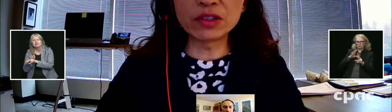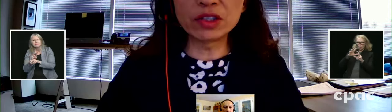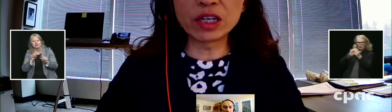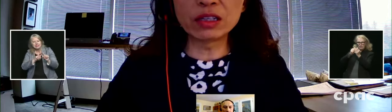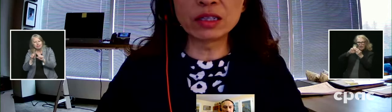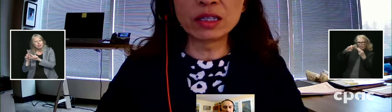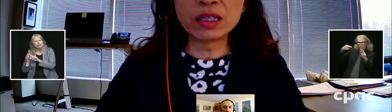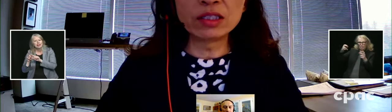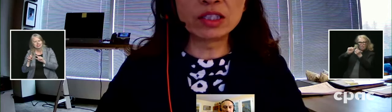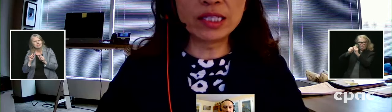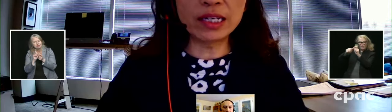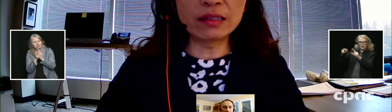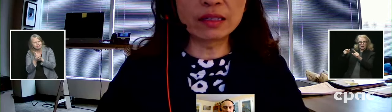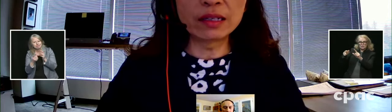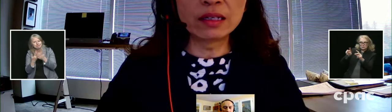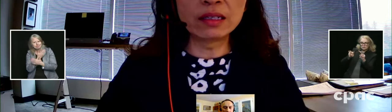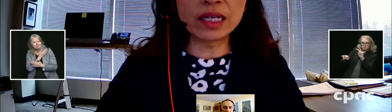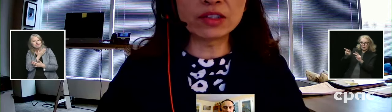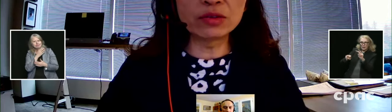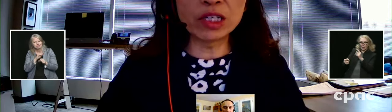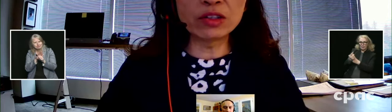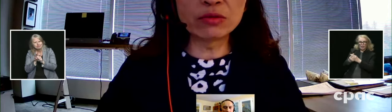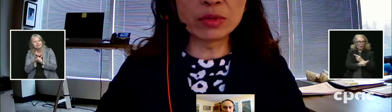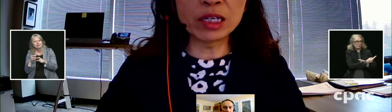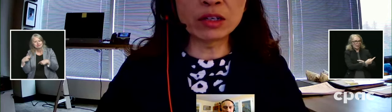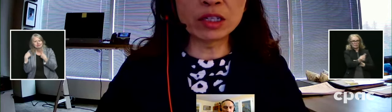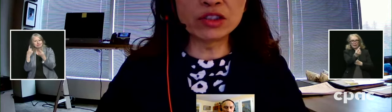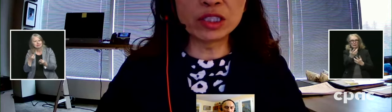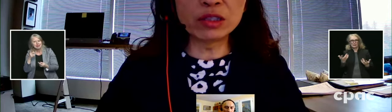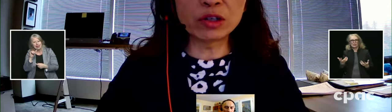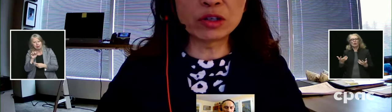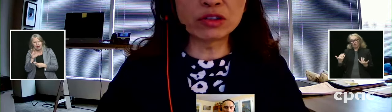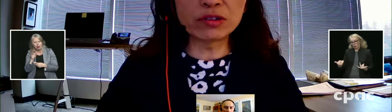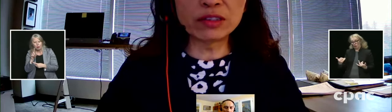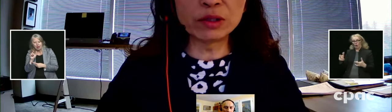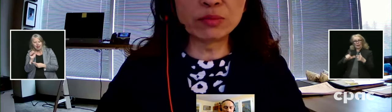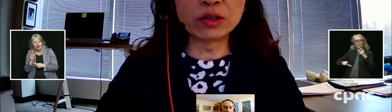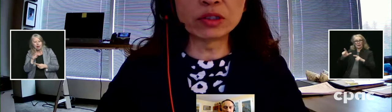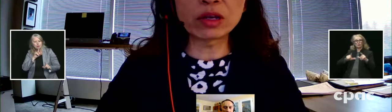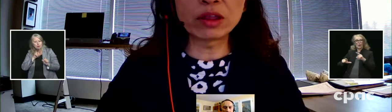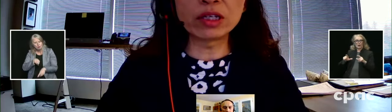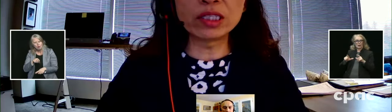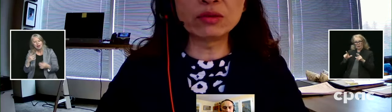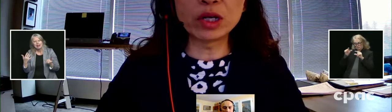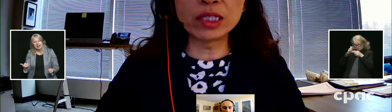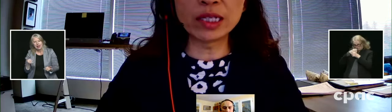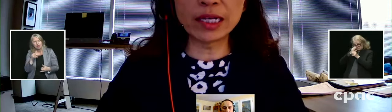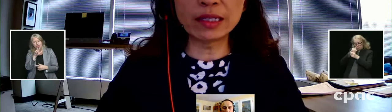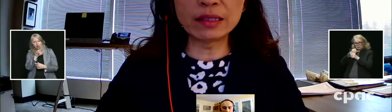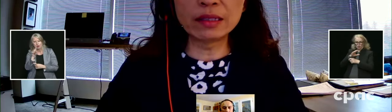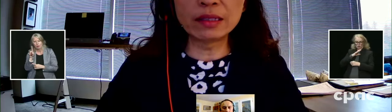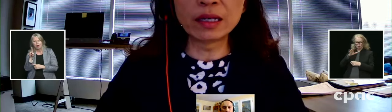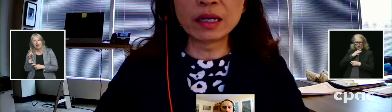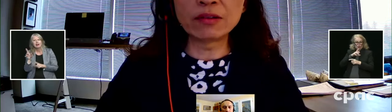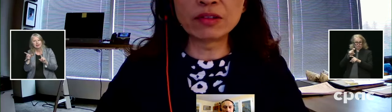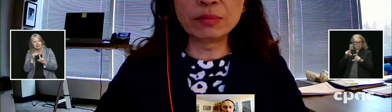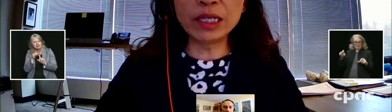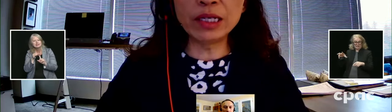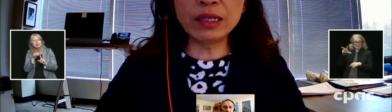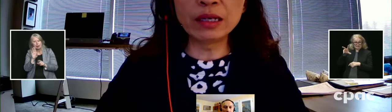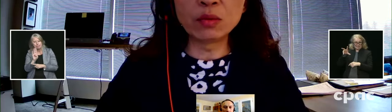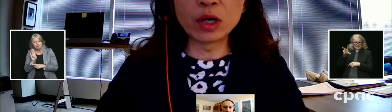of concern. To date, the National Microbiology Laboratory reports 31 cases of